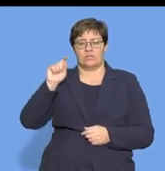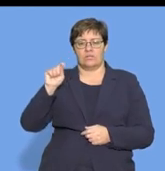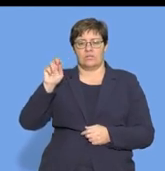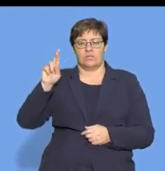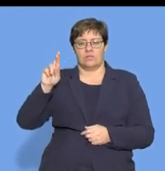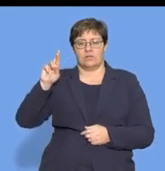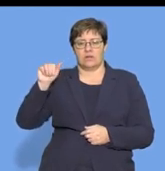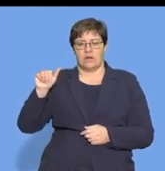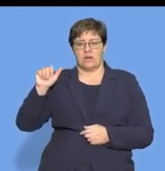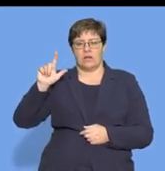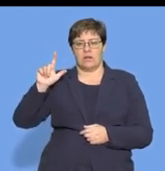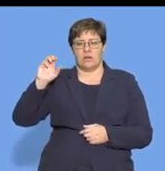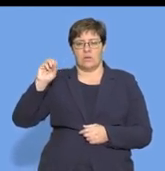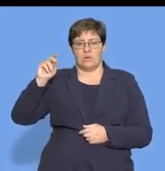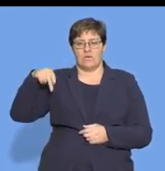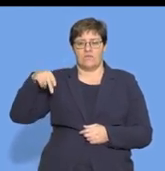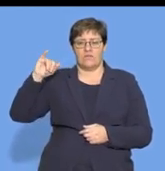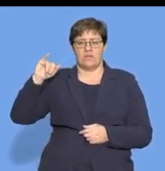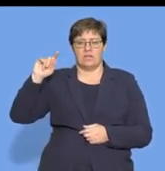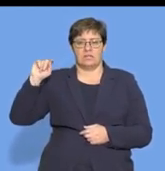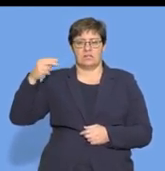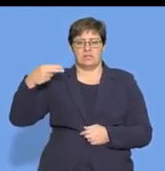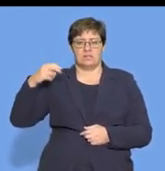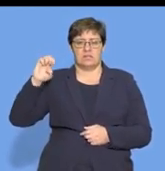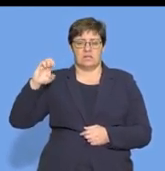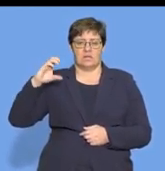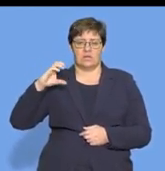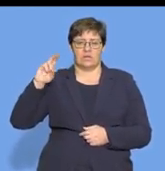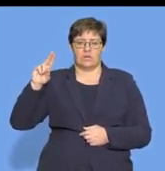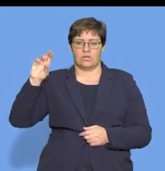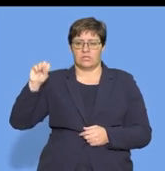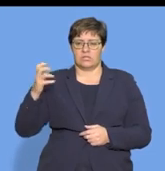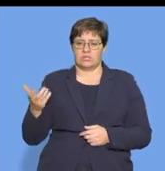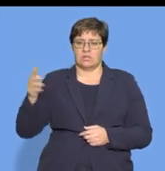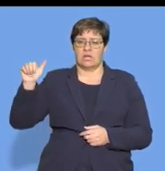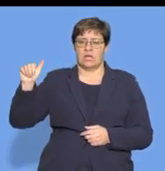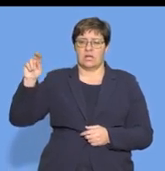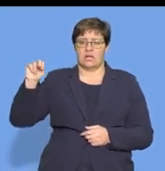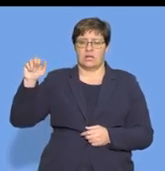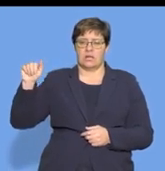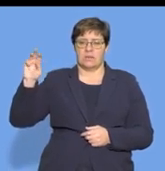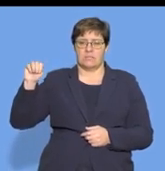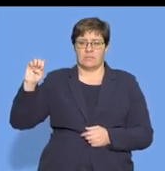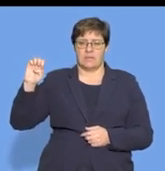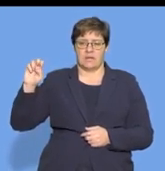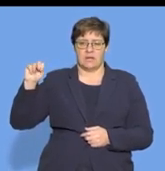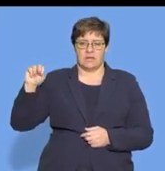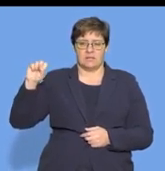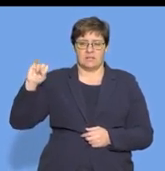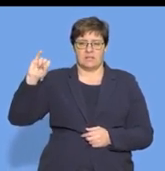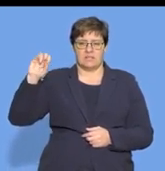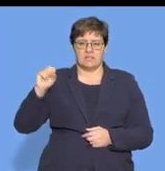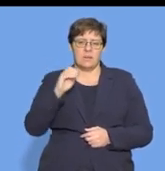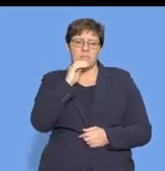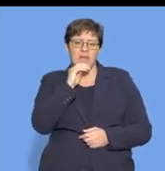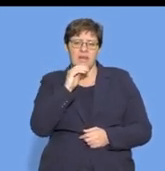called Australopithecus Amensis, and it means southern apes, and they were found